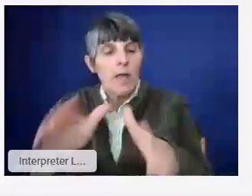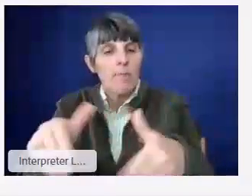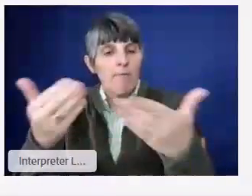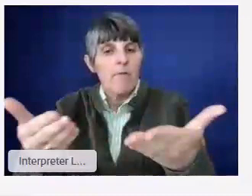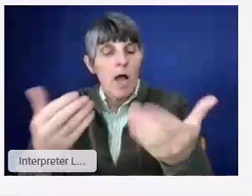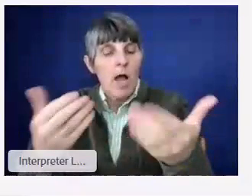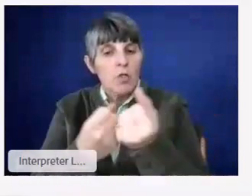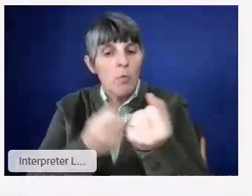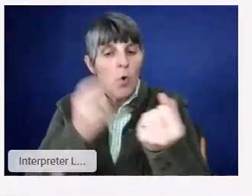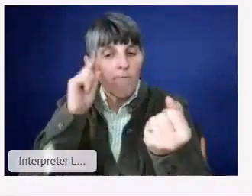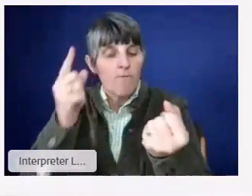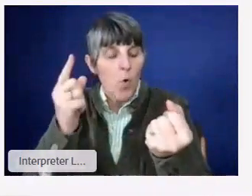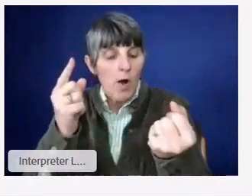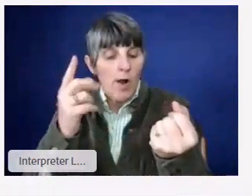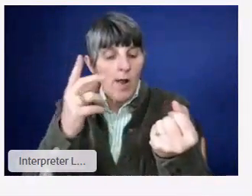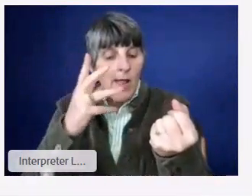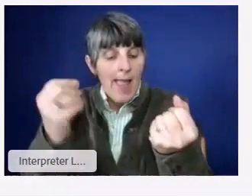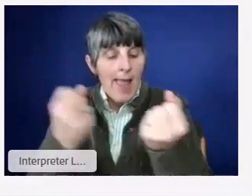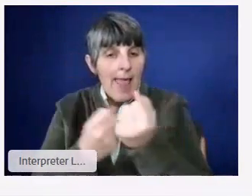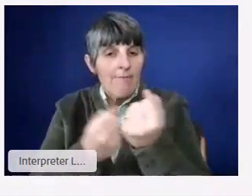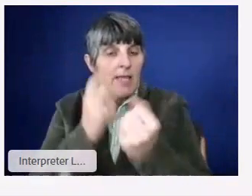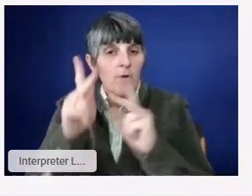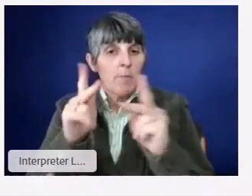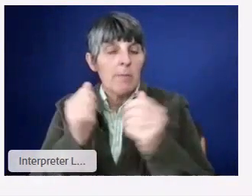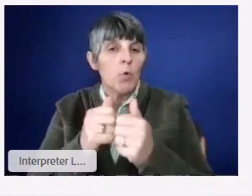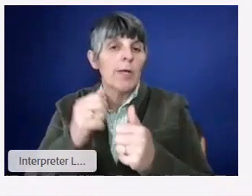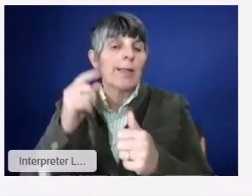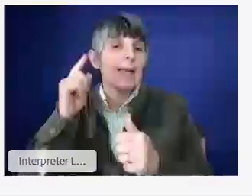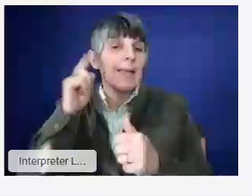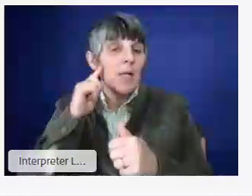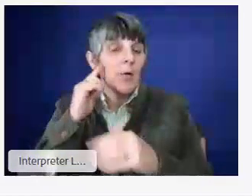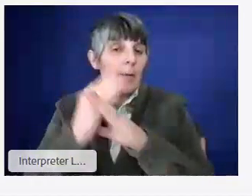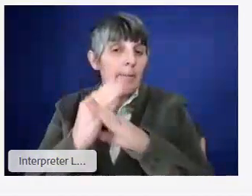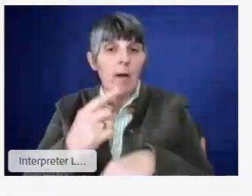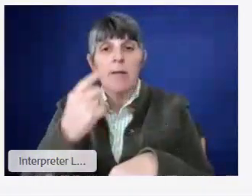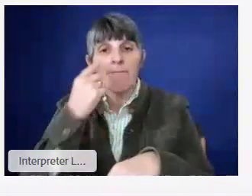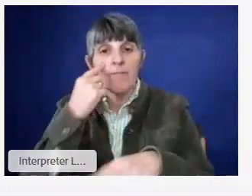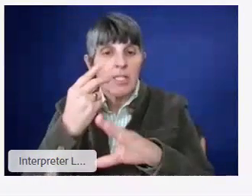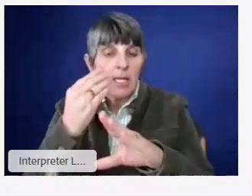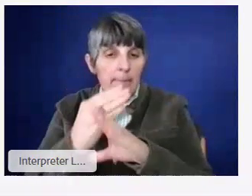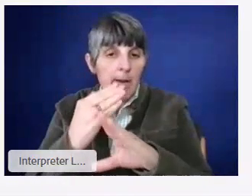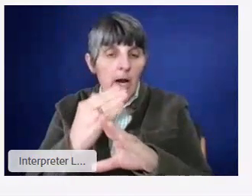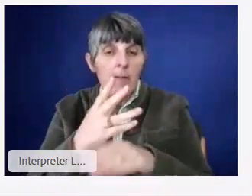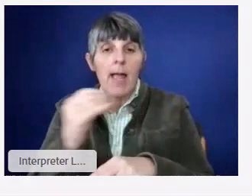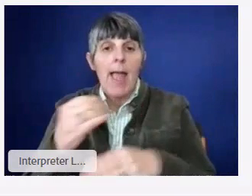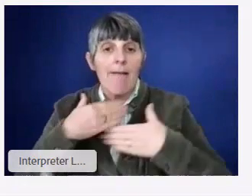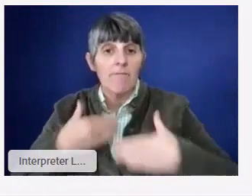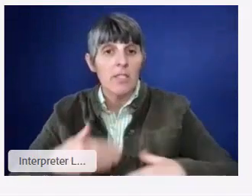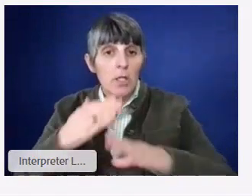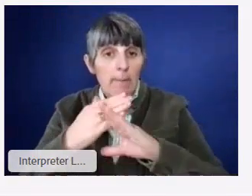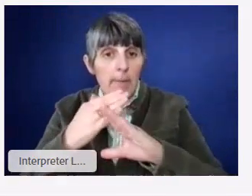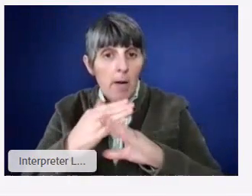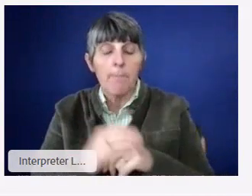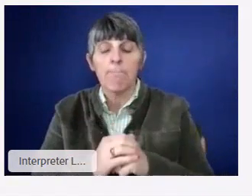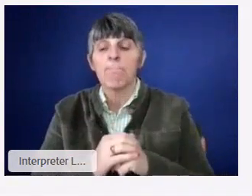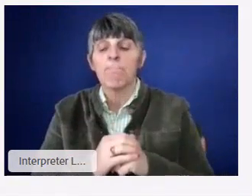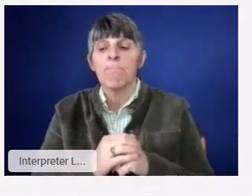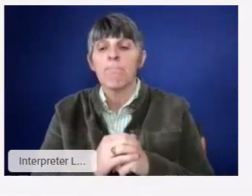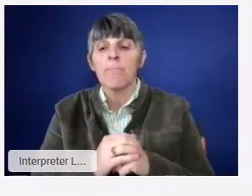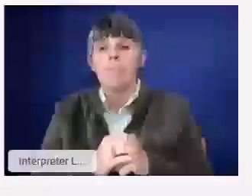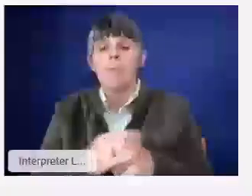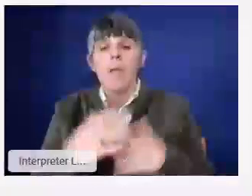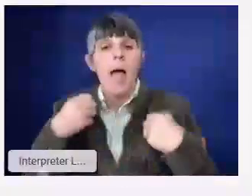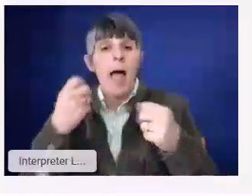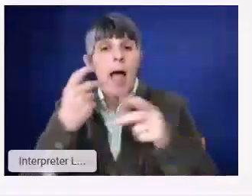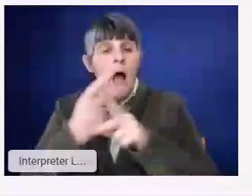support for and advocate for people with hearing impairments, vision impairments, and physical impairments, healthcare